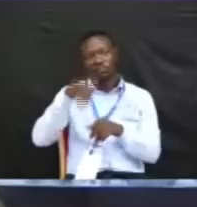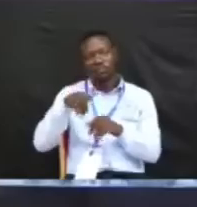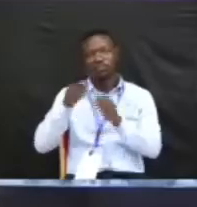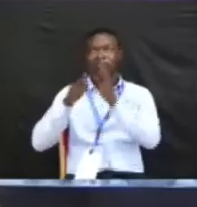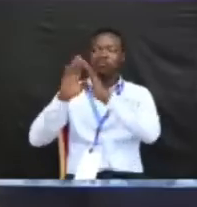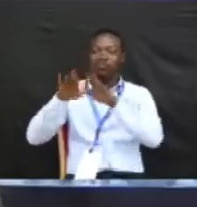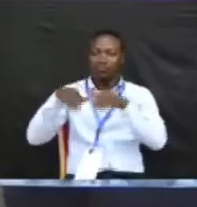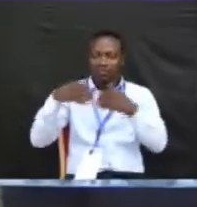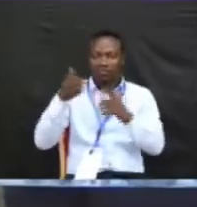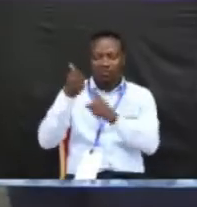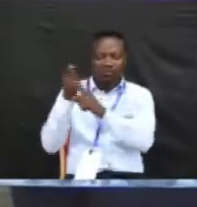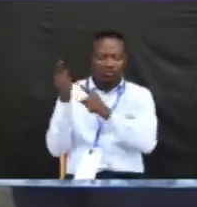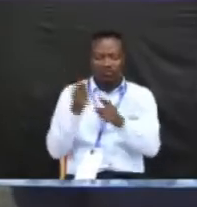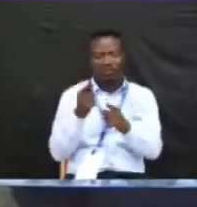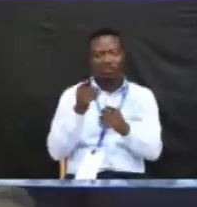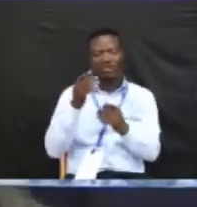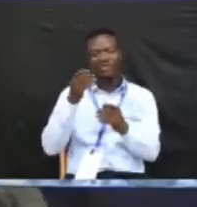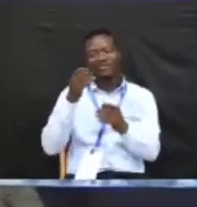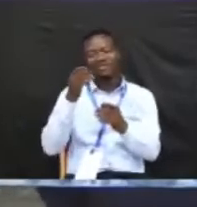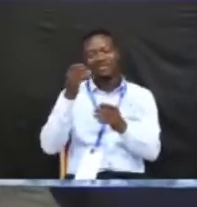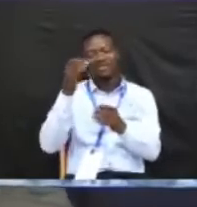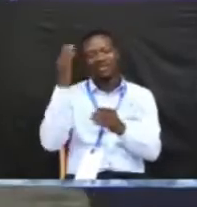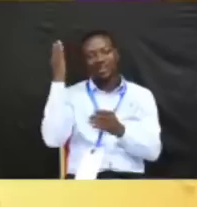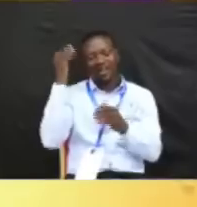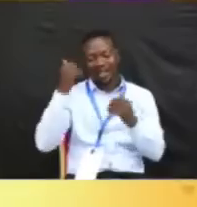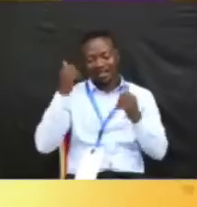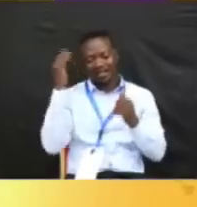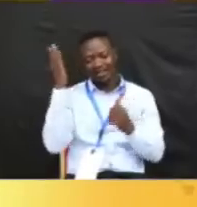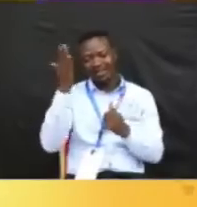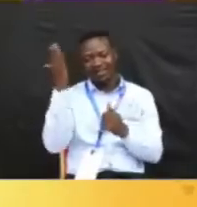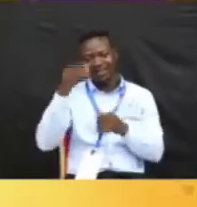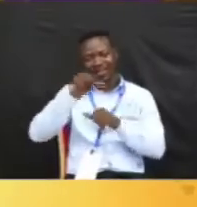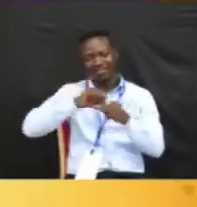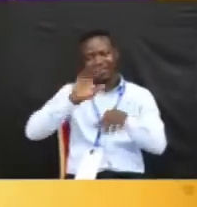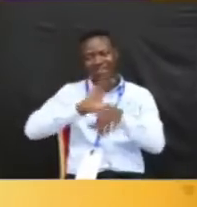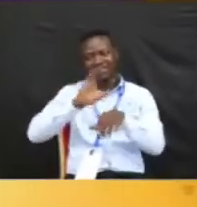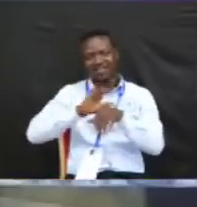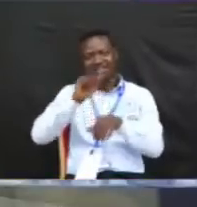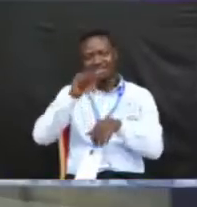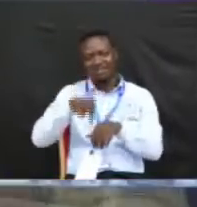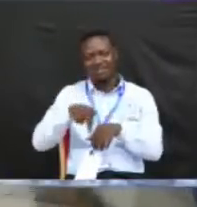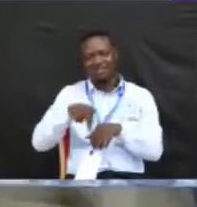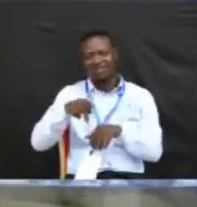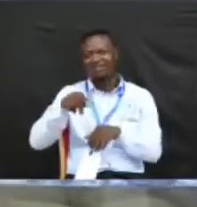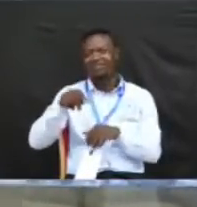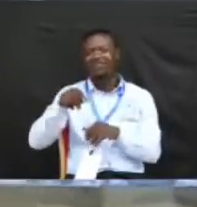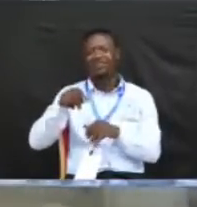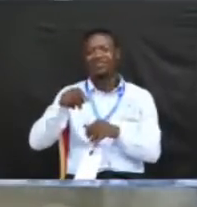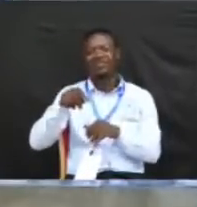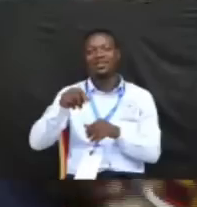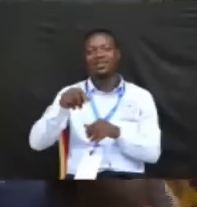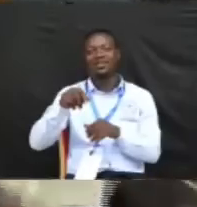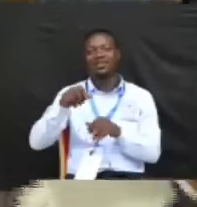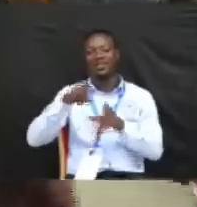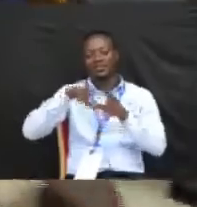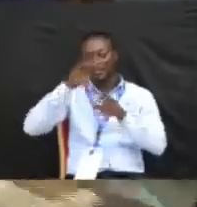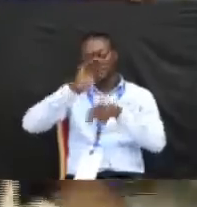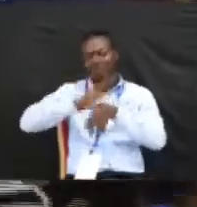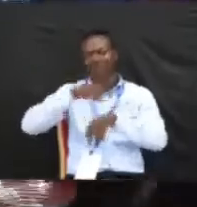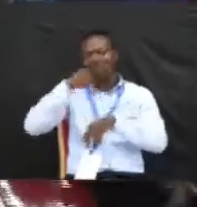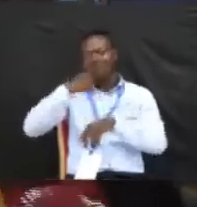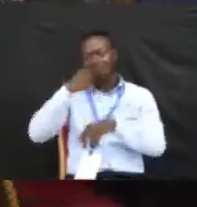the state of the church address, Apostle Eric Nyame, chairman, church of